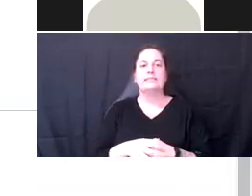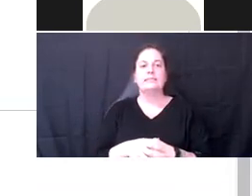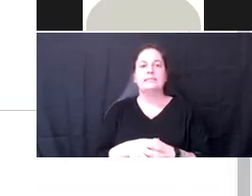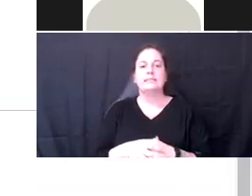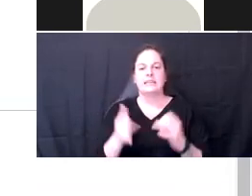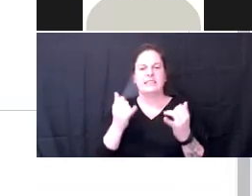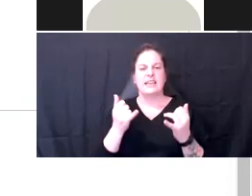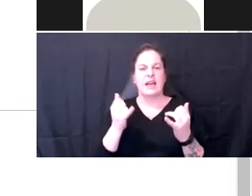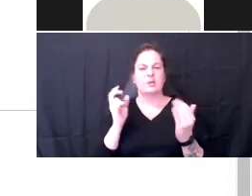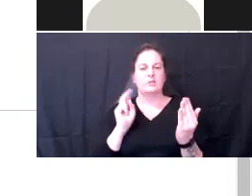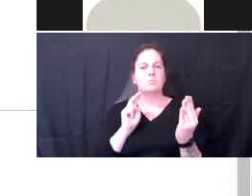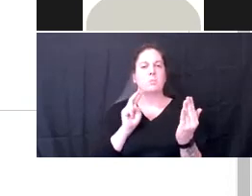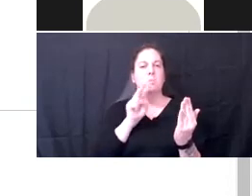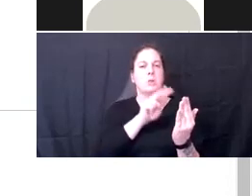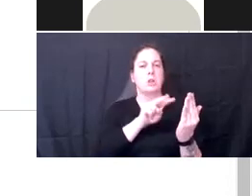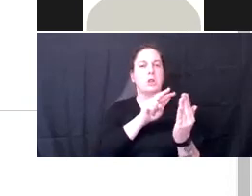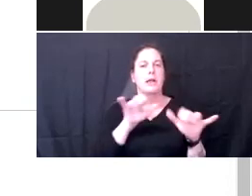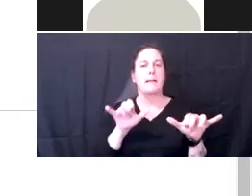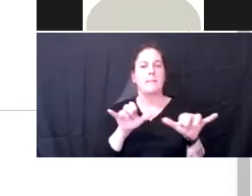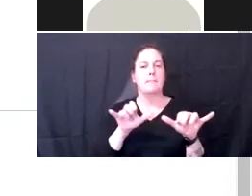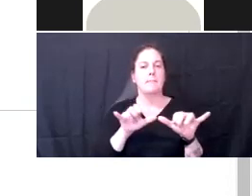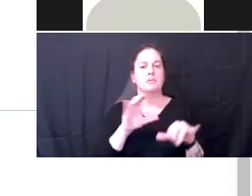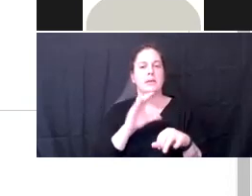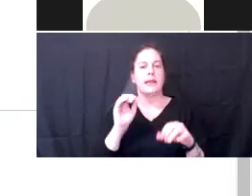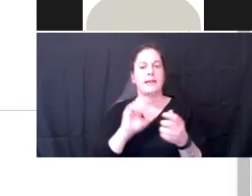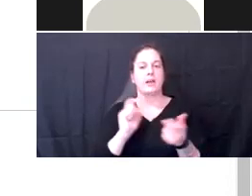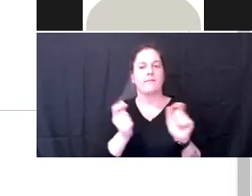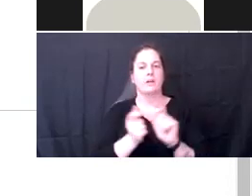this whole idea of measurement. And so